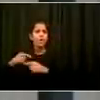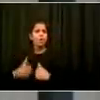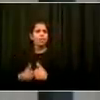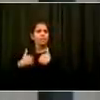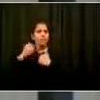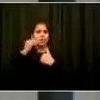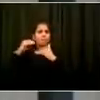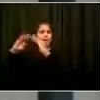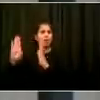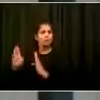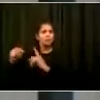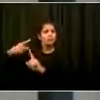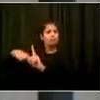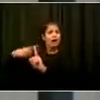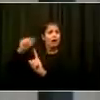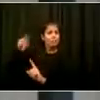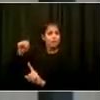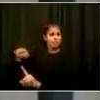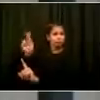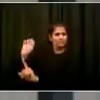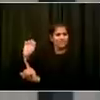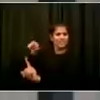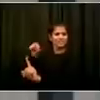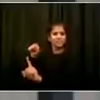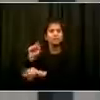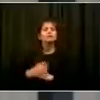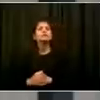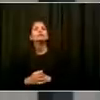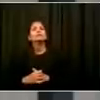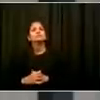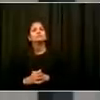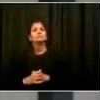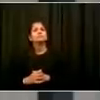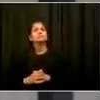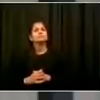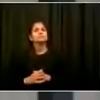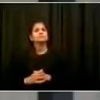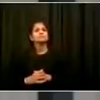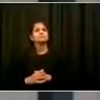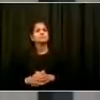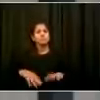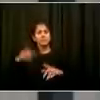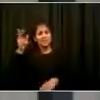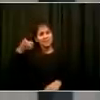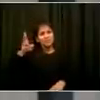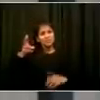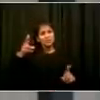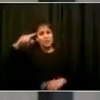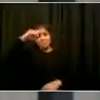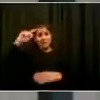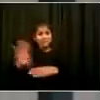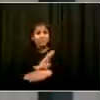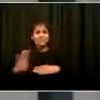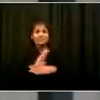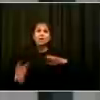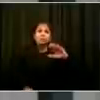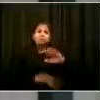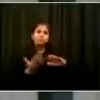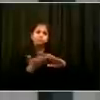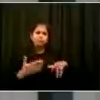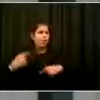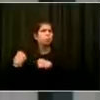far too long, we have been not able to have equitable access across contracts. Every day I